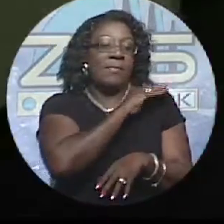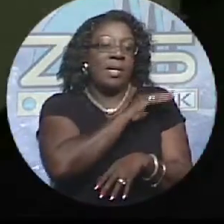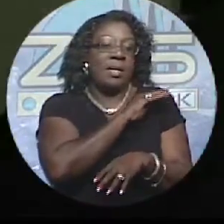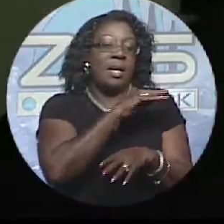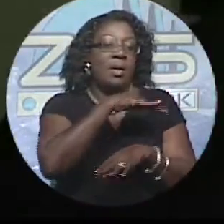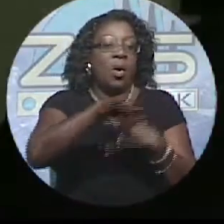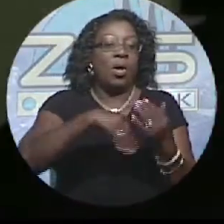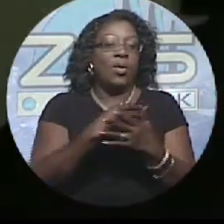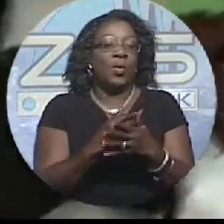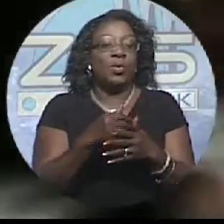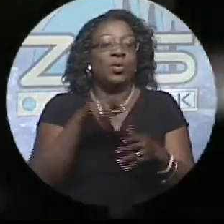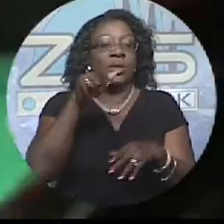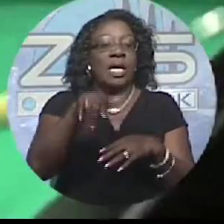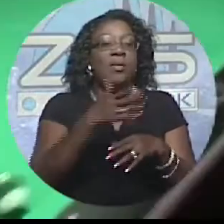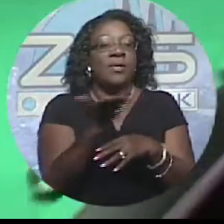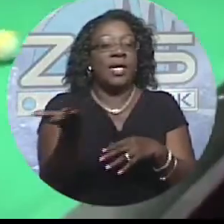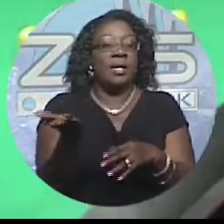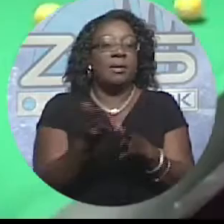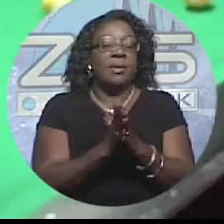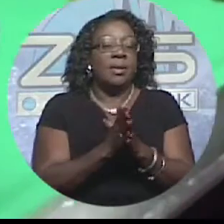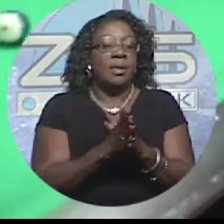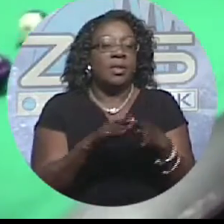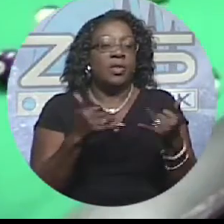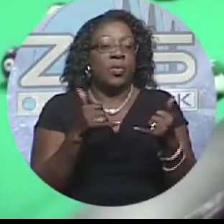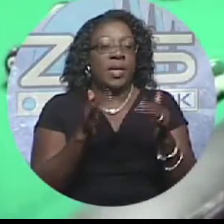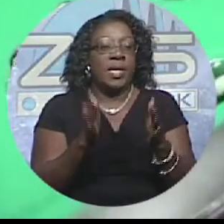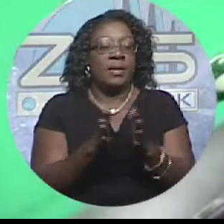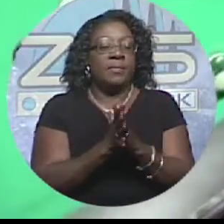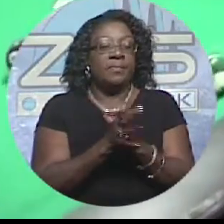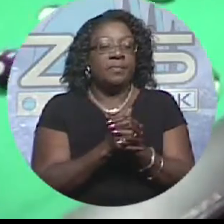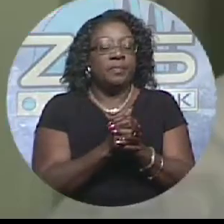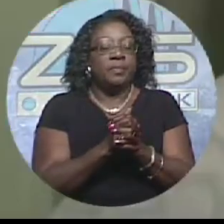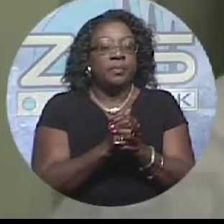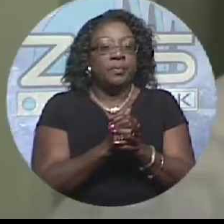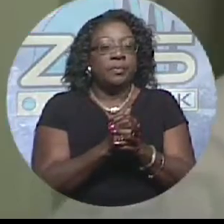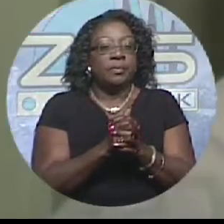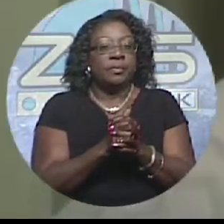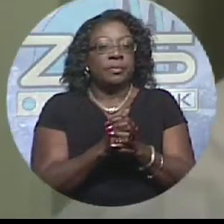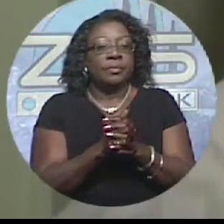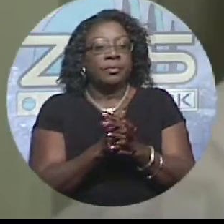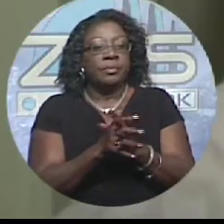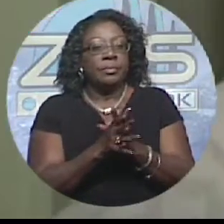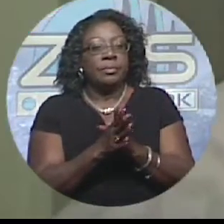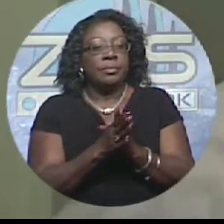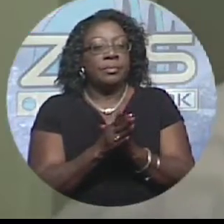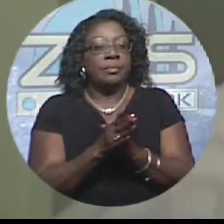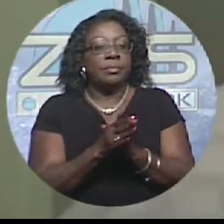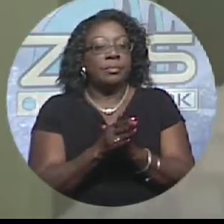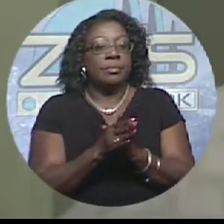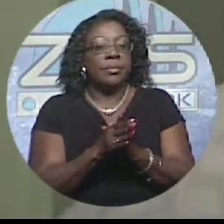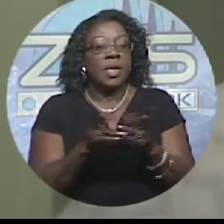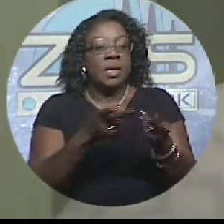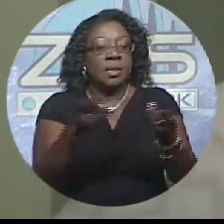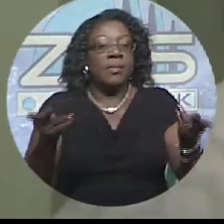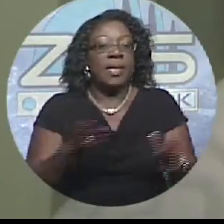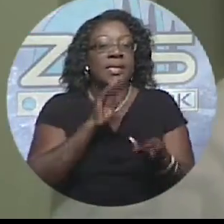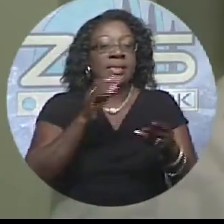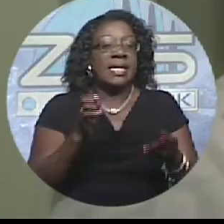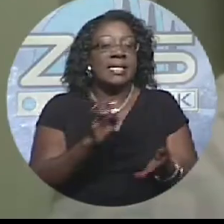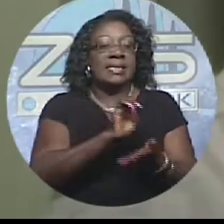Roosevelt Albury, or Dario Woodside. Do you think I need to call any more to validate my claim? The place is